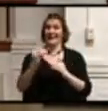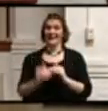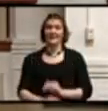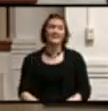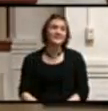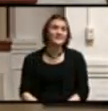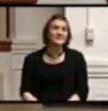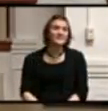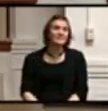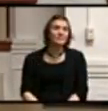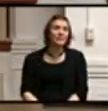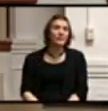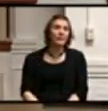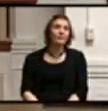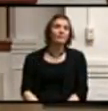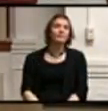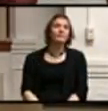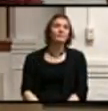Here is the